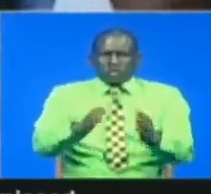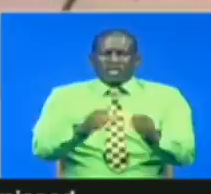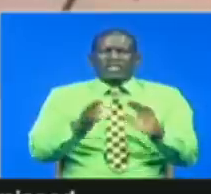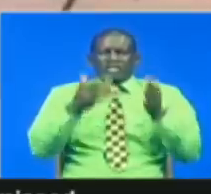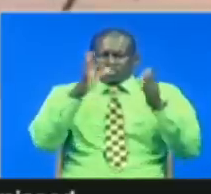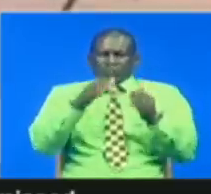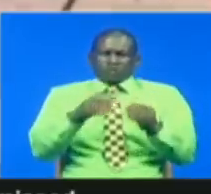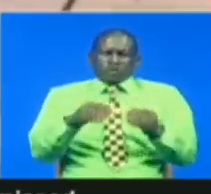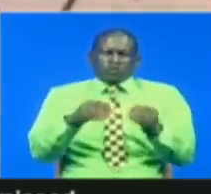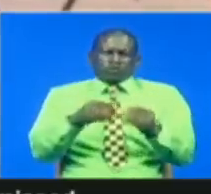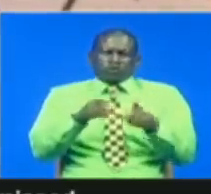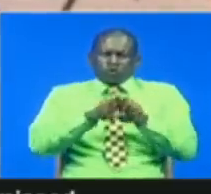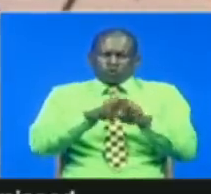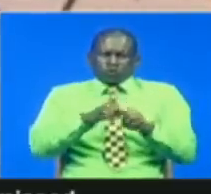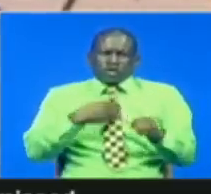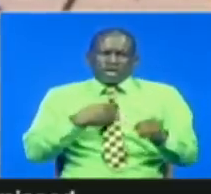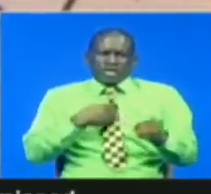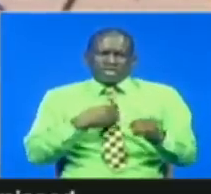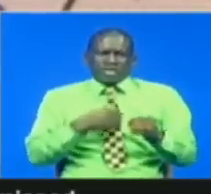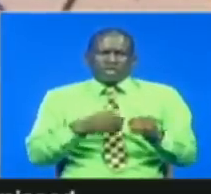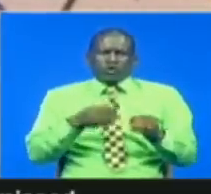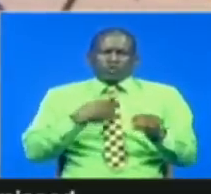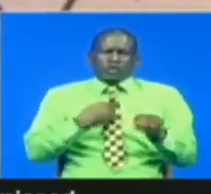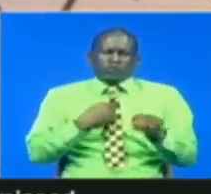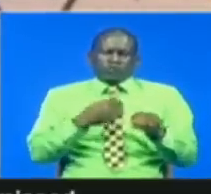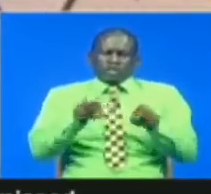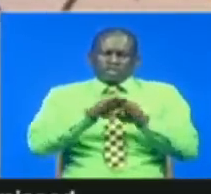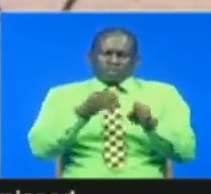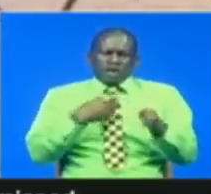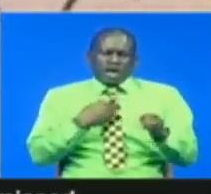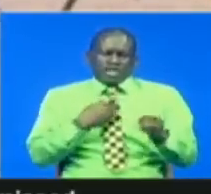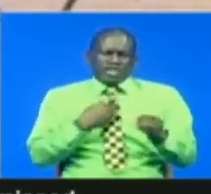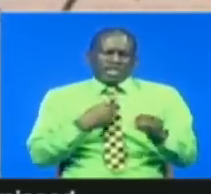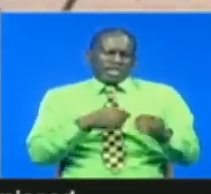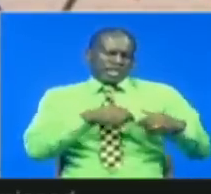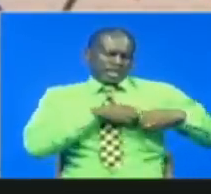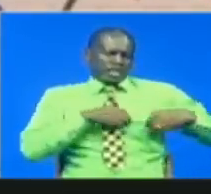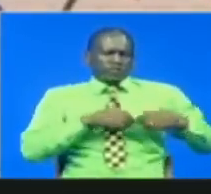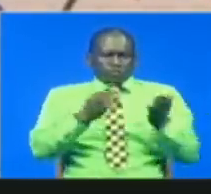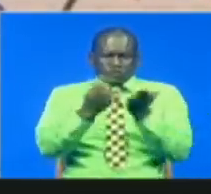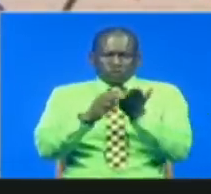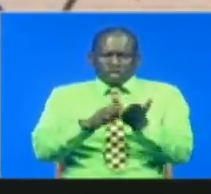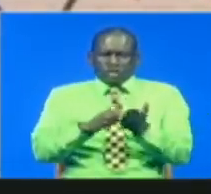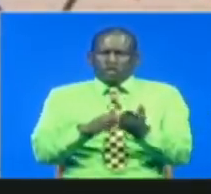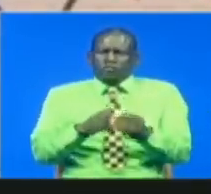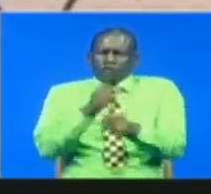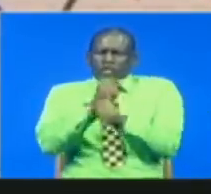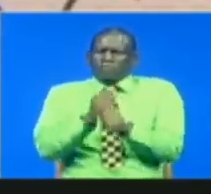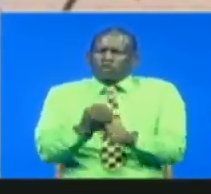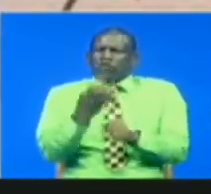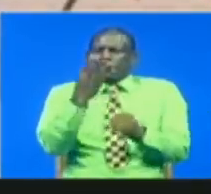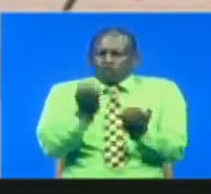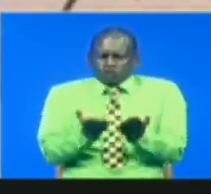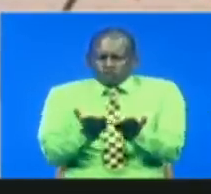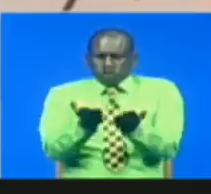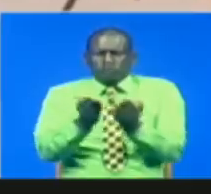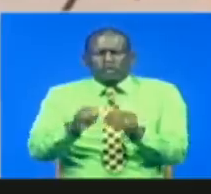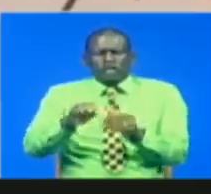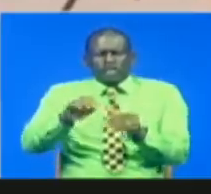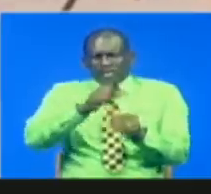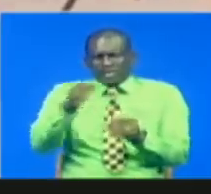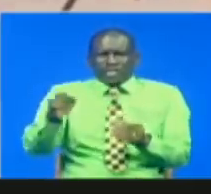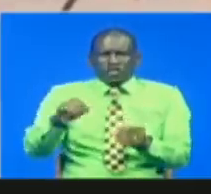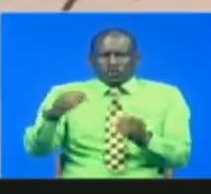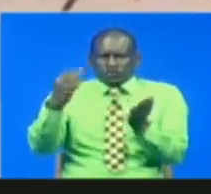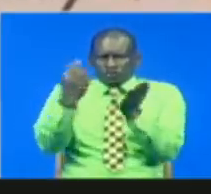Uganda. We are building 4 ships on the side of Uganda in Kawuku to